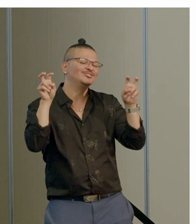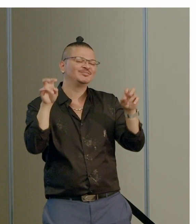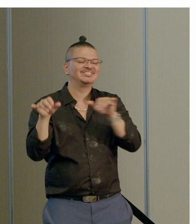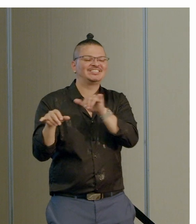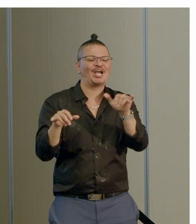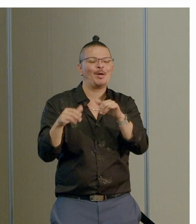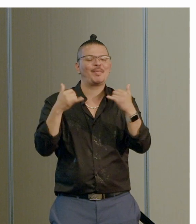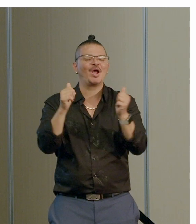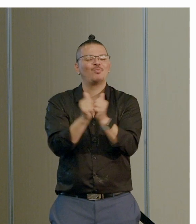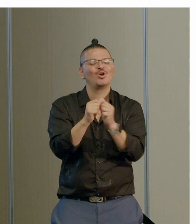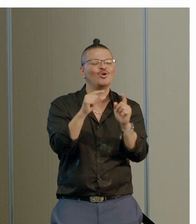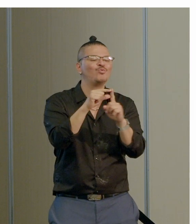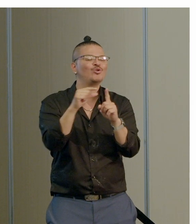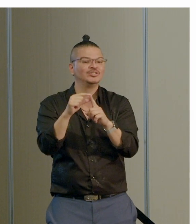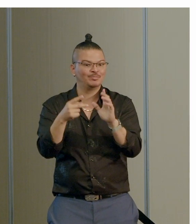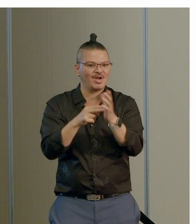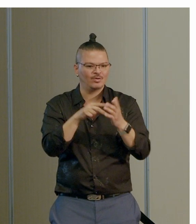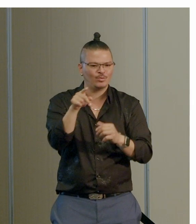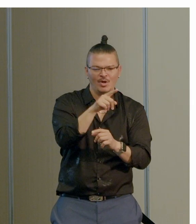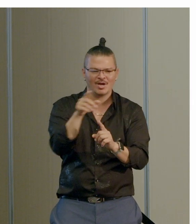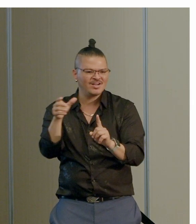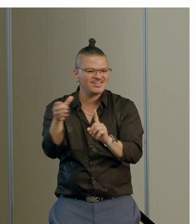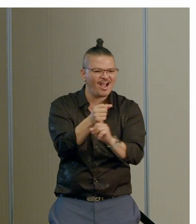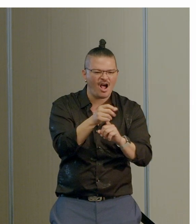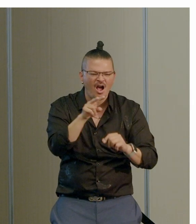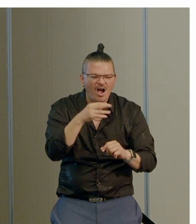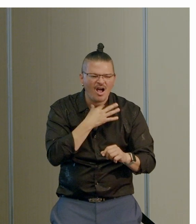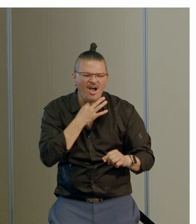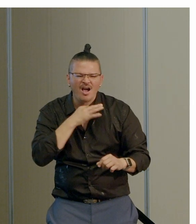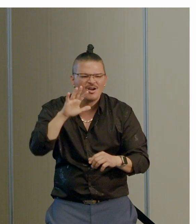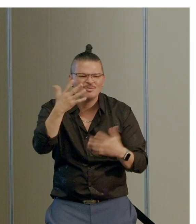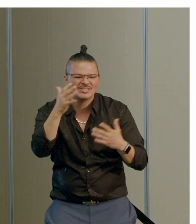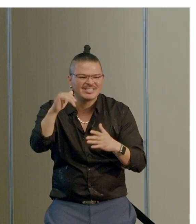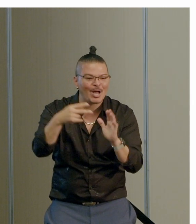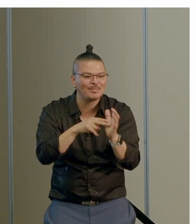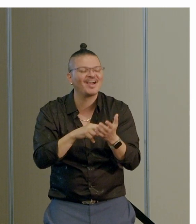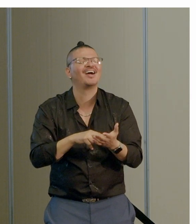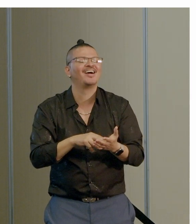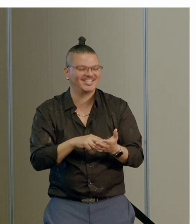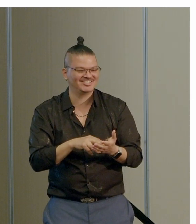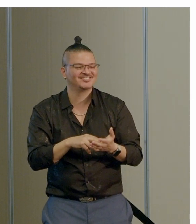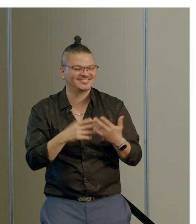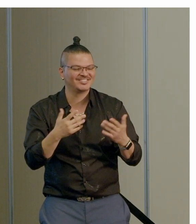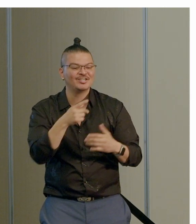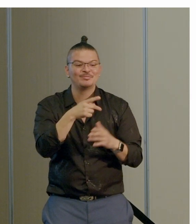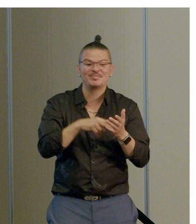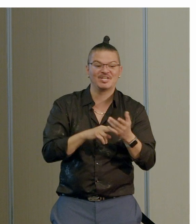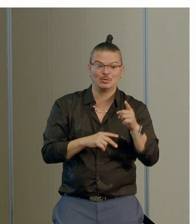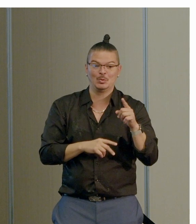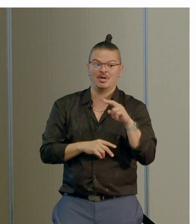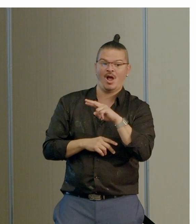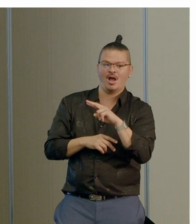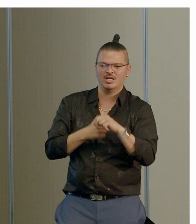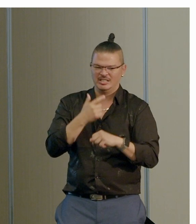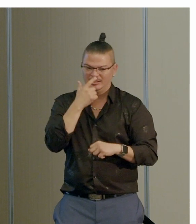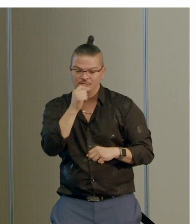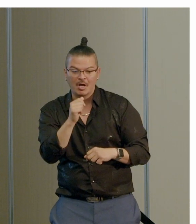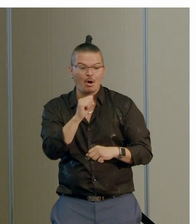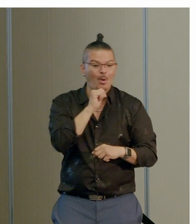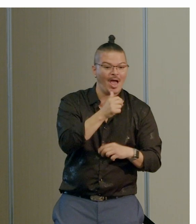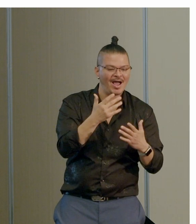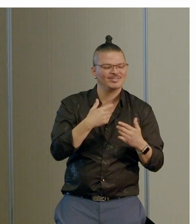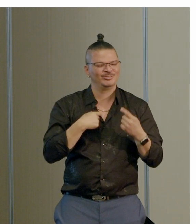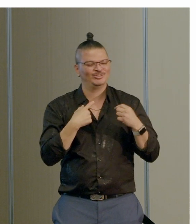catch somebody's interest. Either that or they'll look the other way, but they probably would look the other way anyway. You're trying to draw them in. But I love